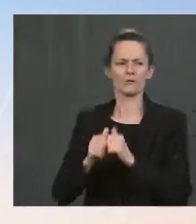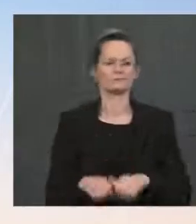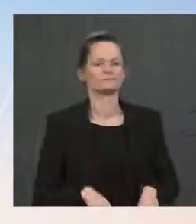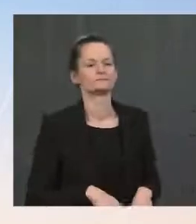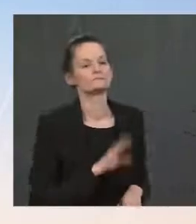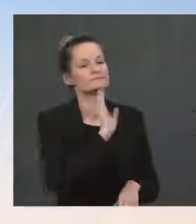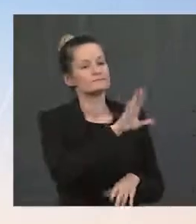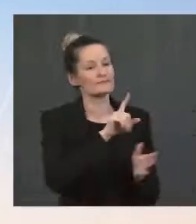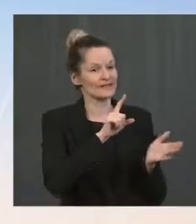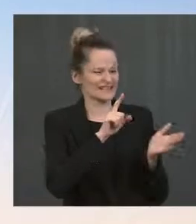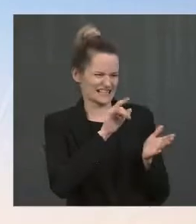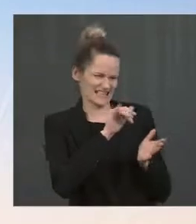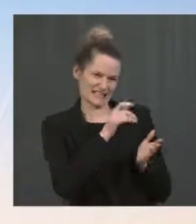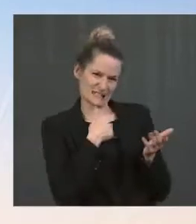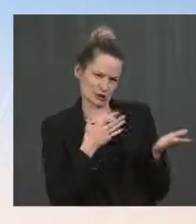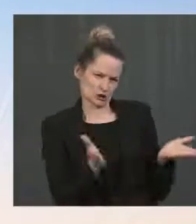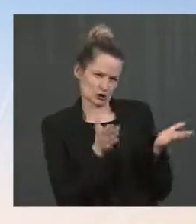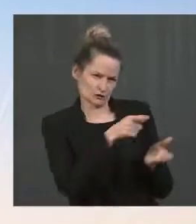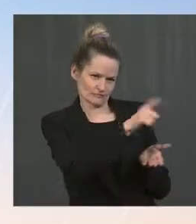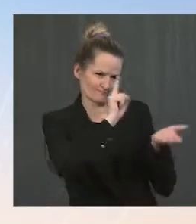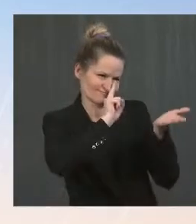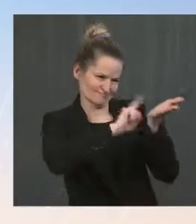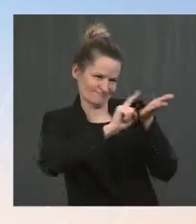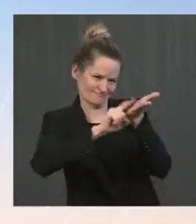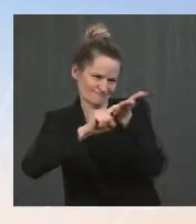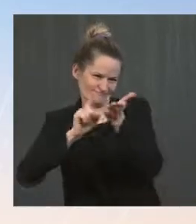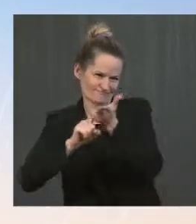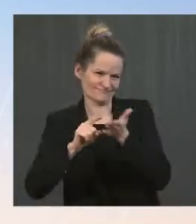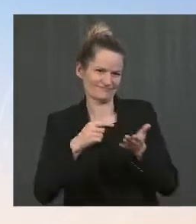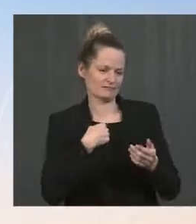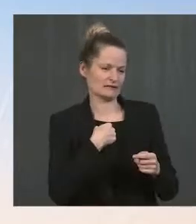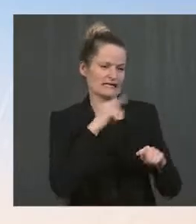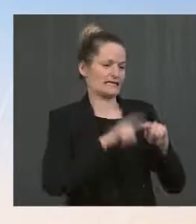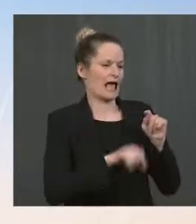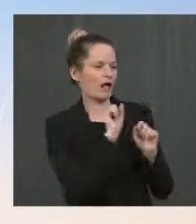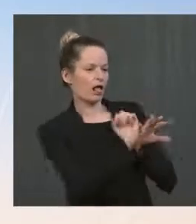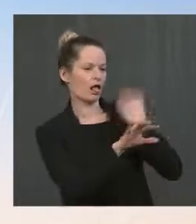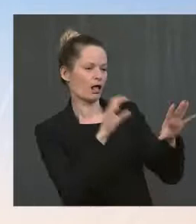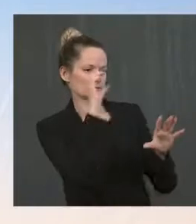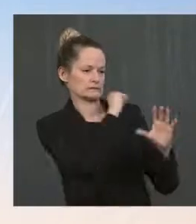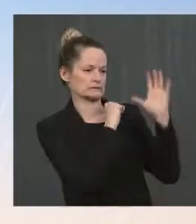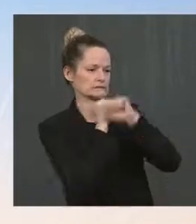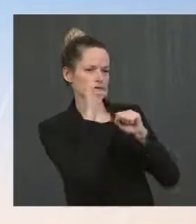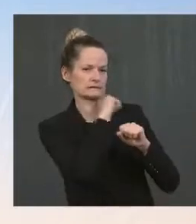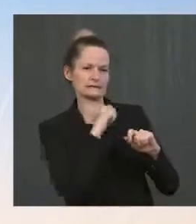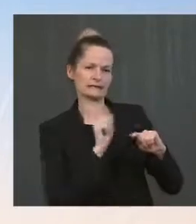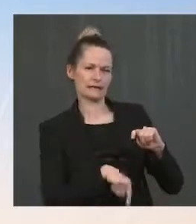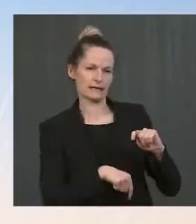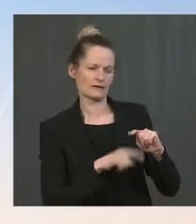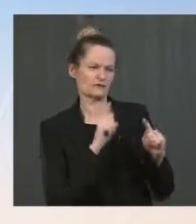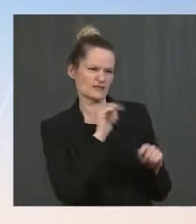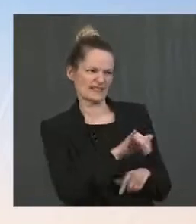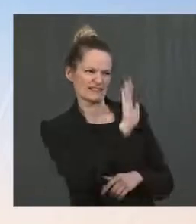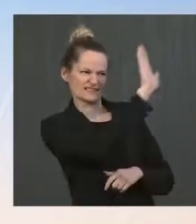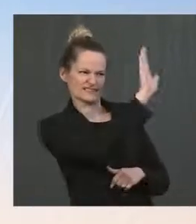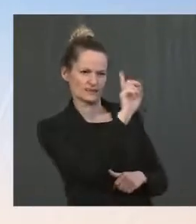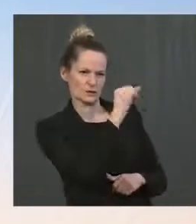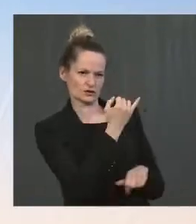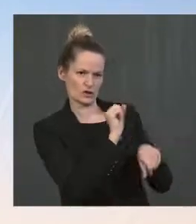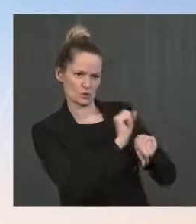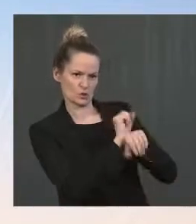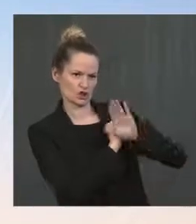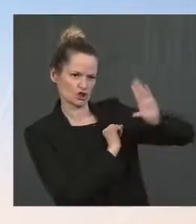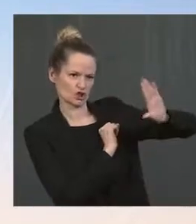going to speculate on. I'm not going to speculate on the work that they have undergoing. What I can tell you is